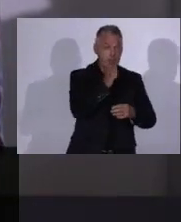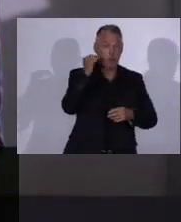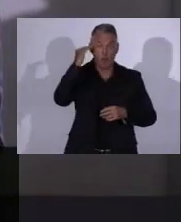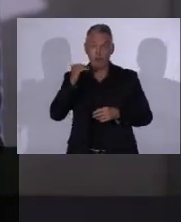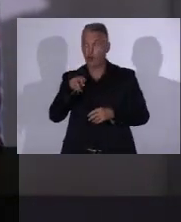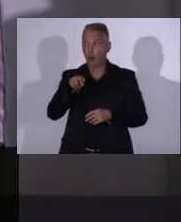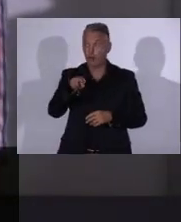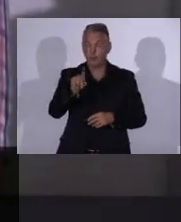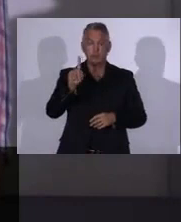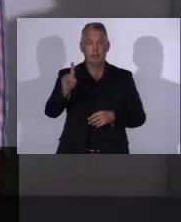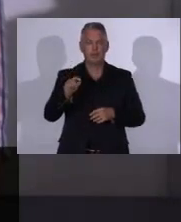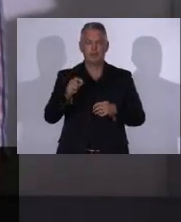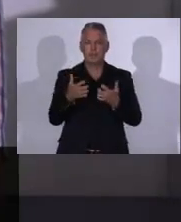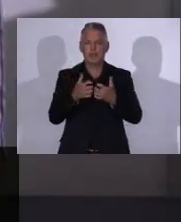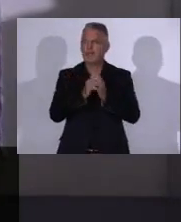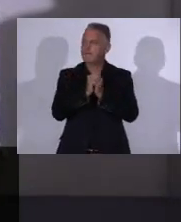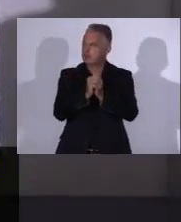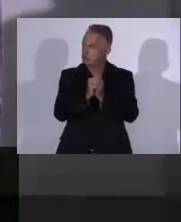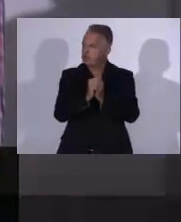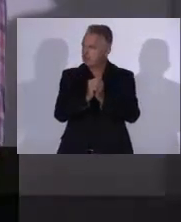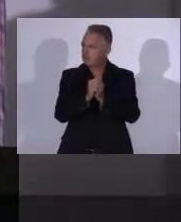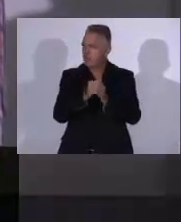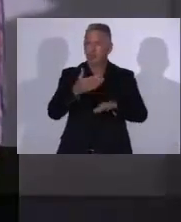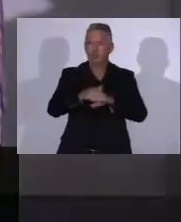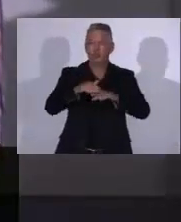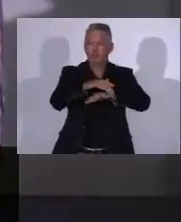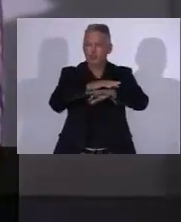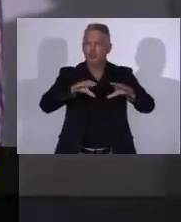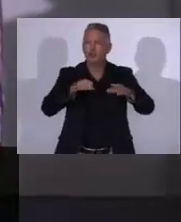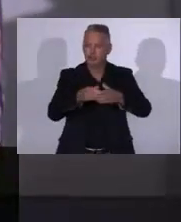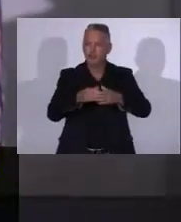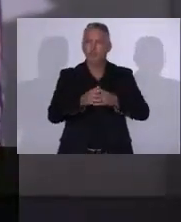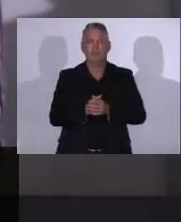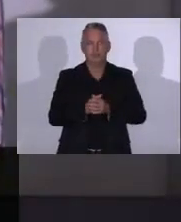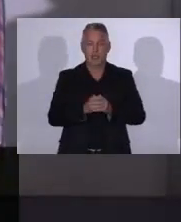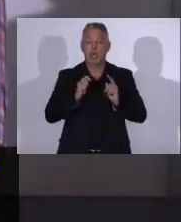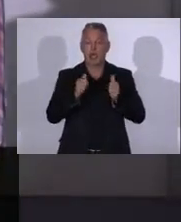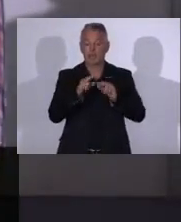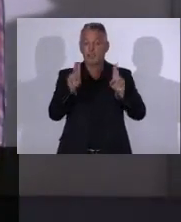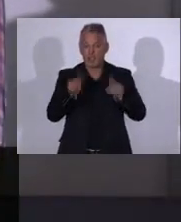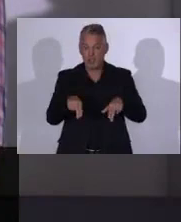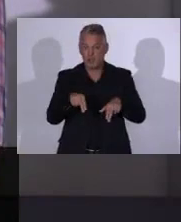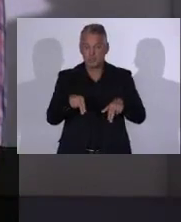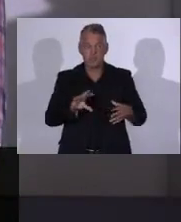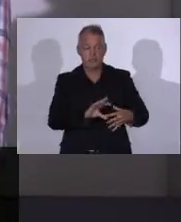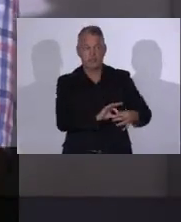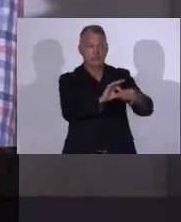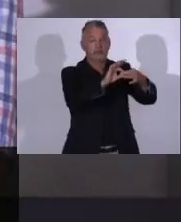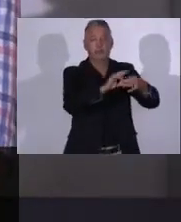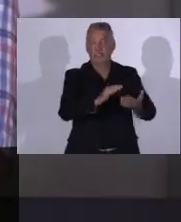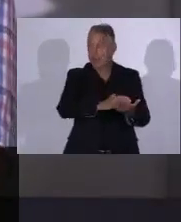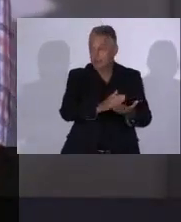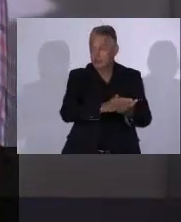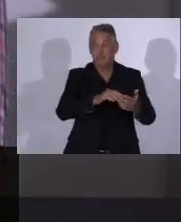but just a lot of friendship groups formed, yeah. A lot of new social groups formed, a lot of folks going on to take up cycling and table tennis and